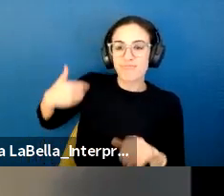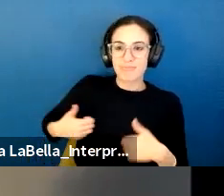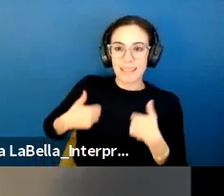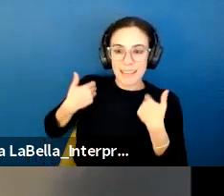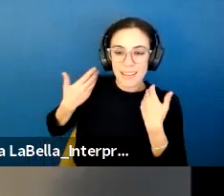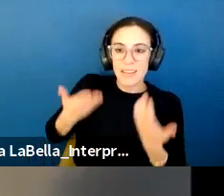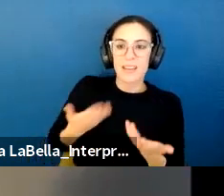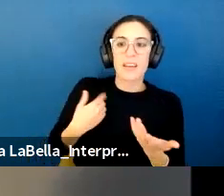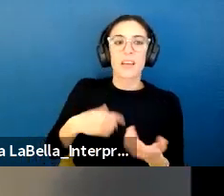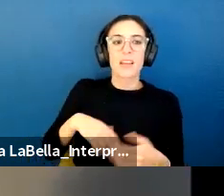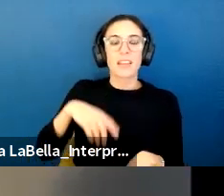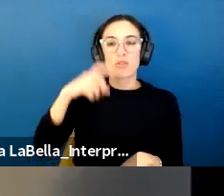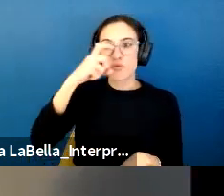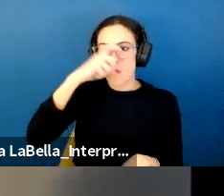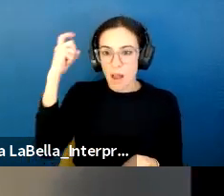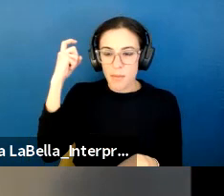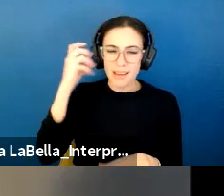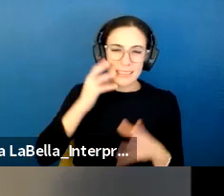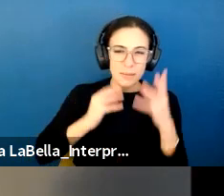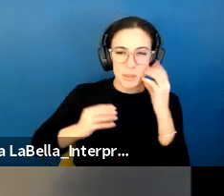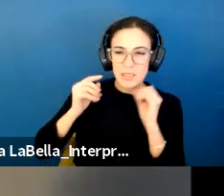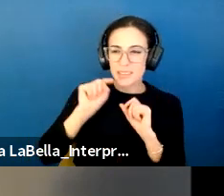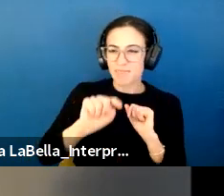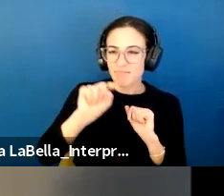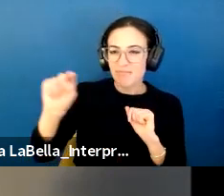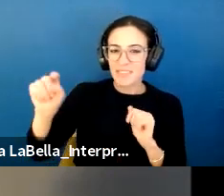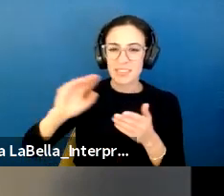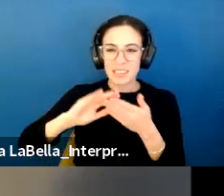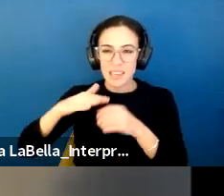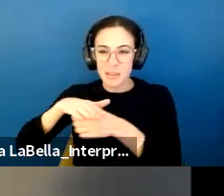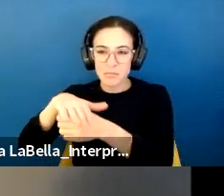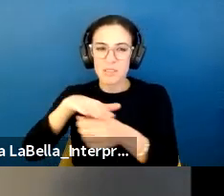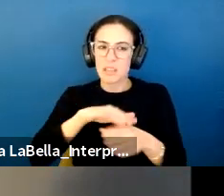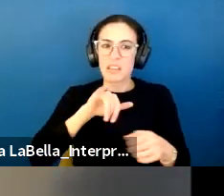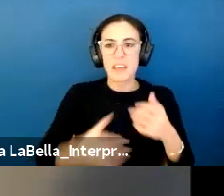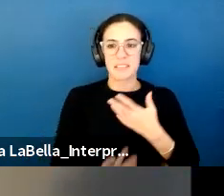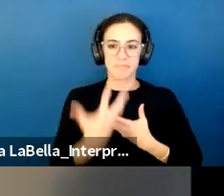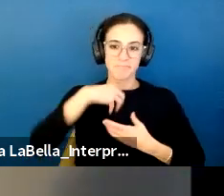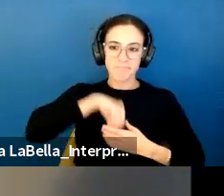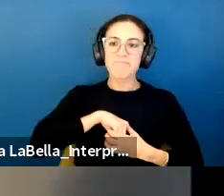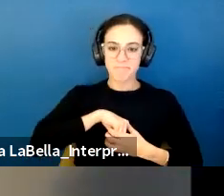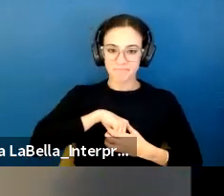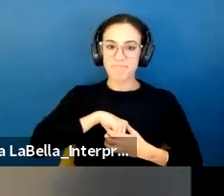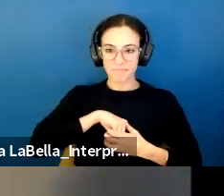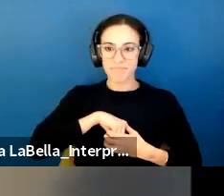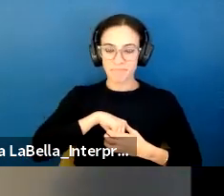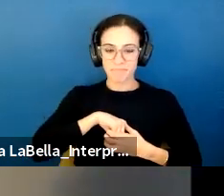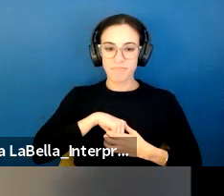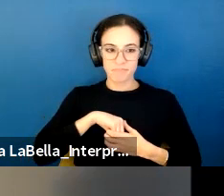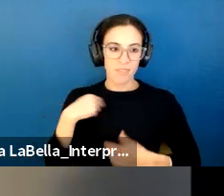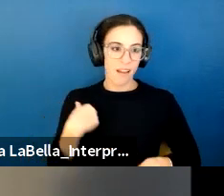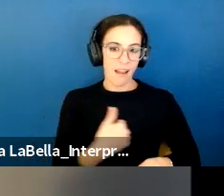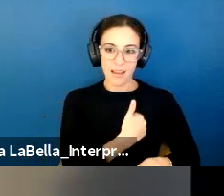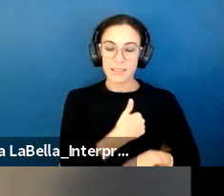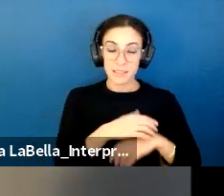the trauma that's been experienced in certain neighborhoods, that lives with us in ways that, often